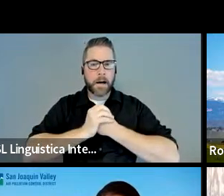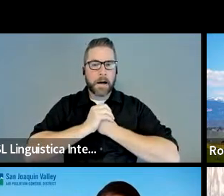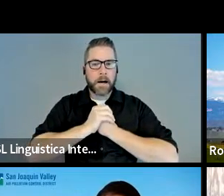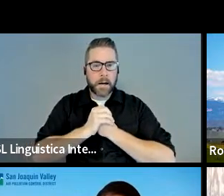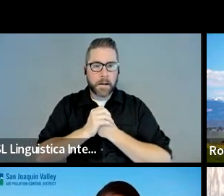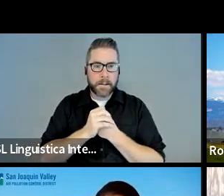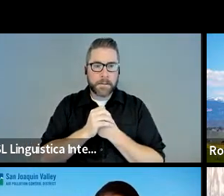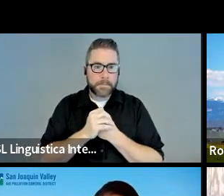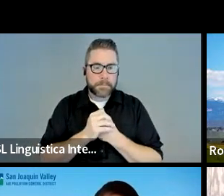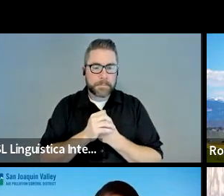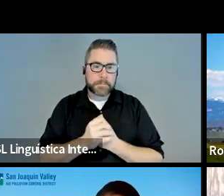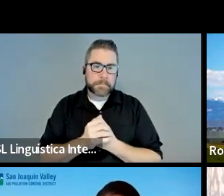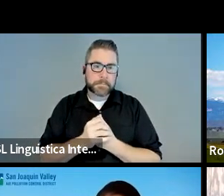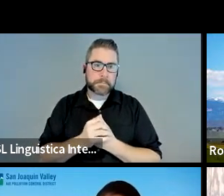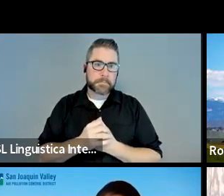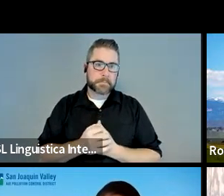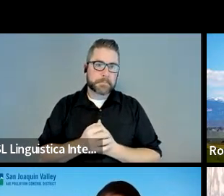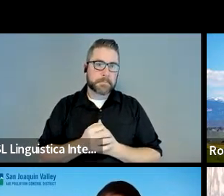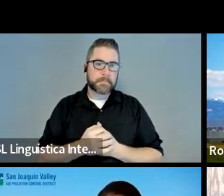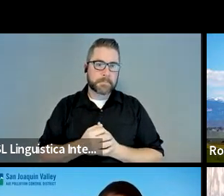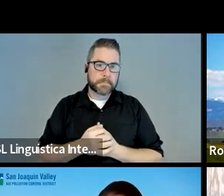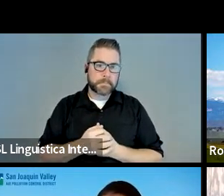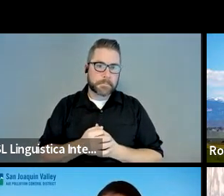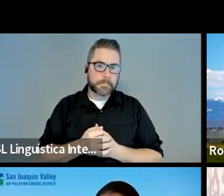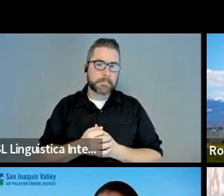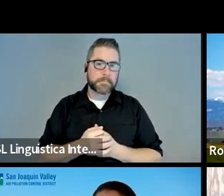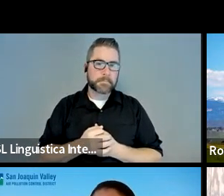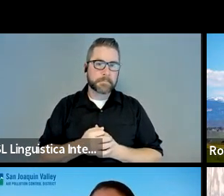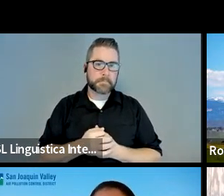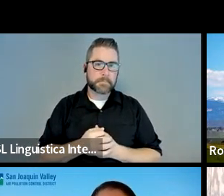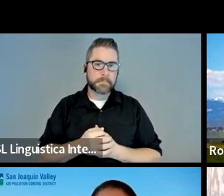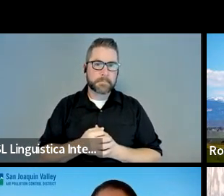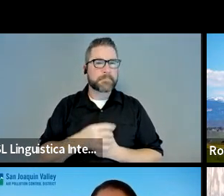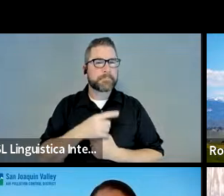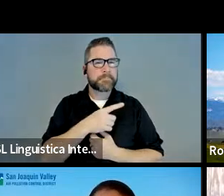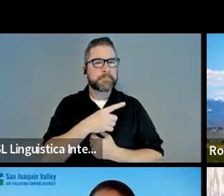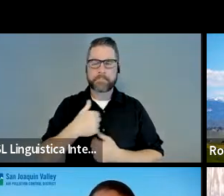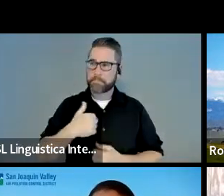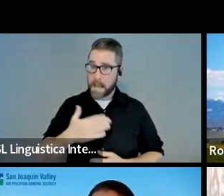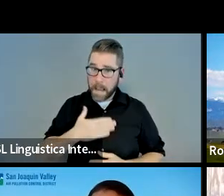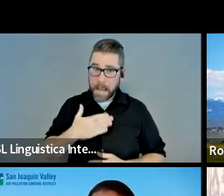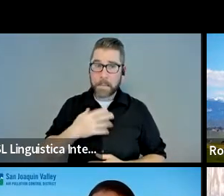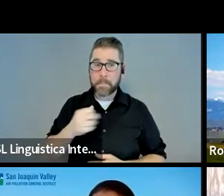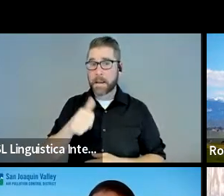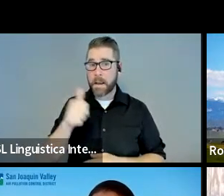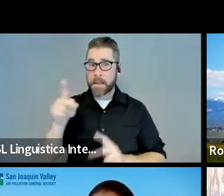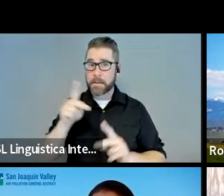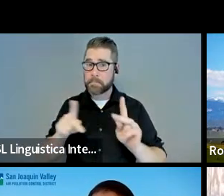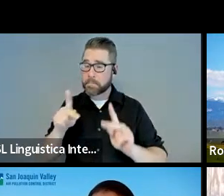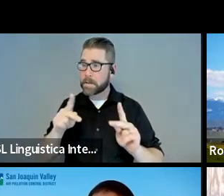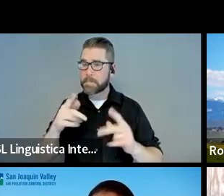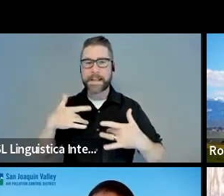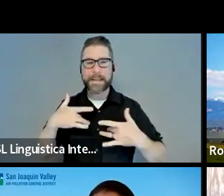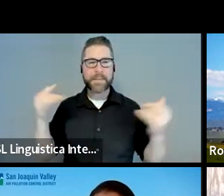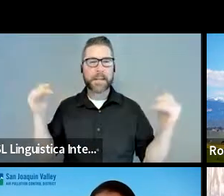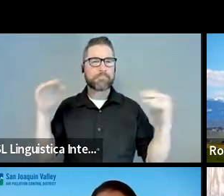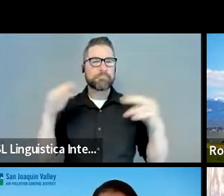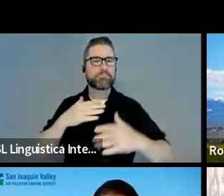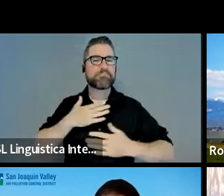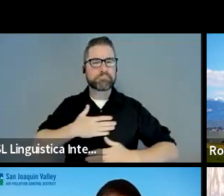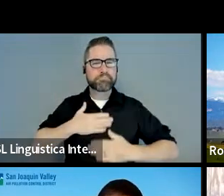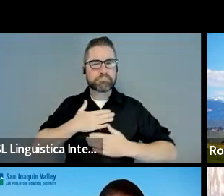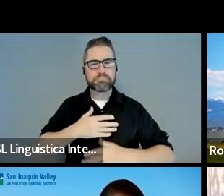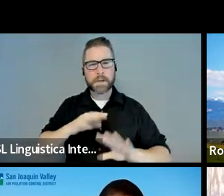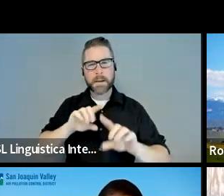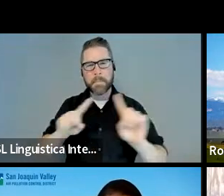well, I'm glad that the other people enjoyed the event, but unfortunately, air quality to